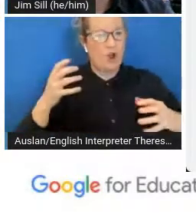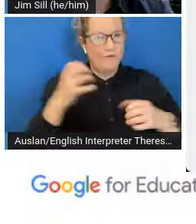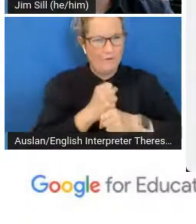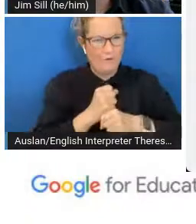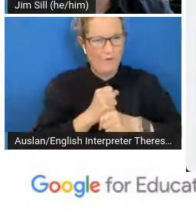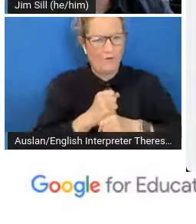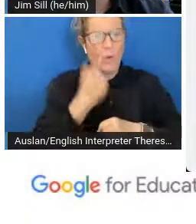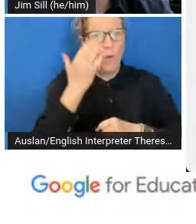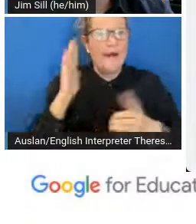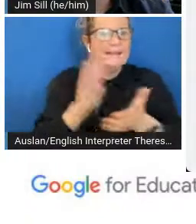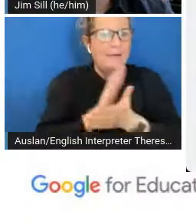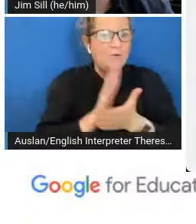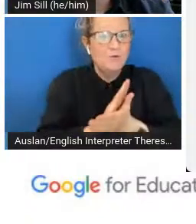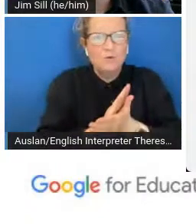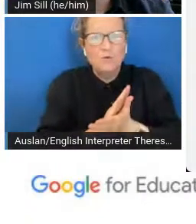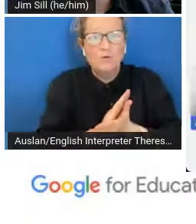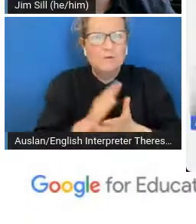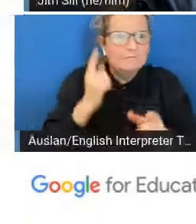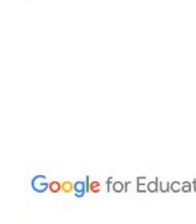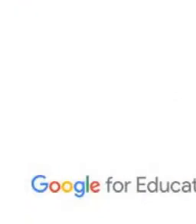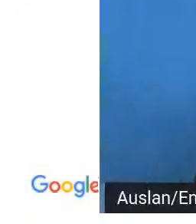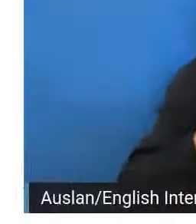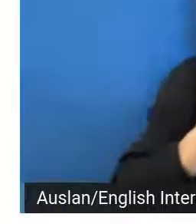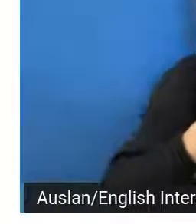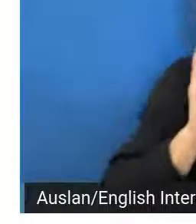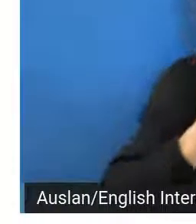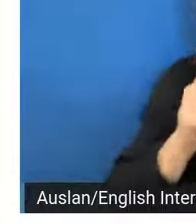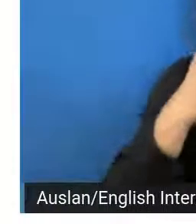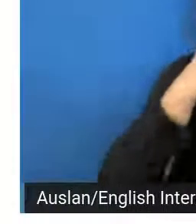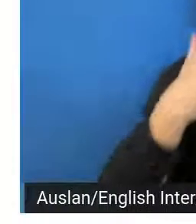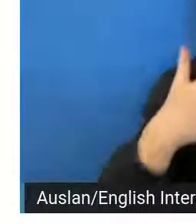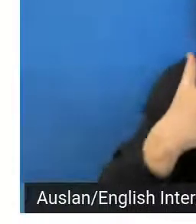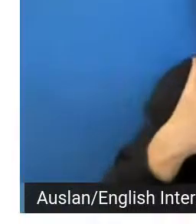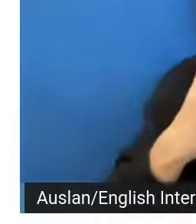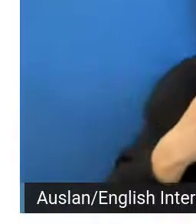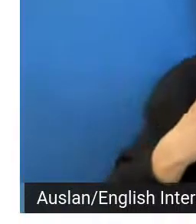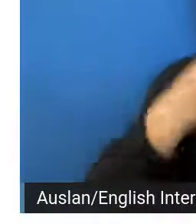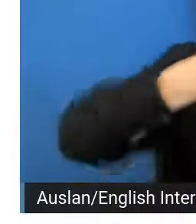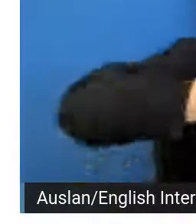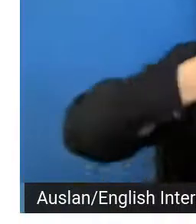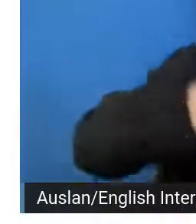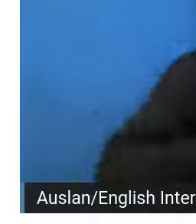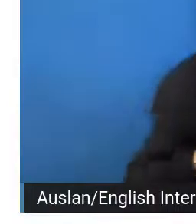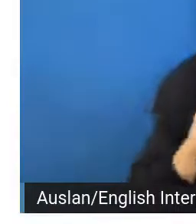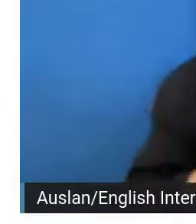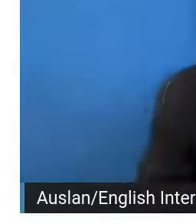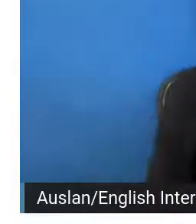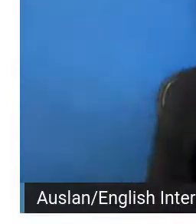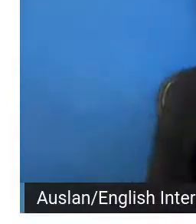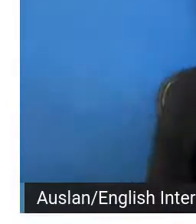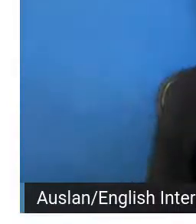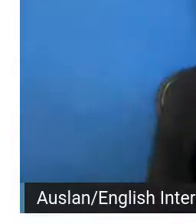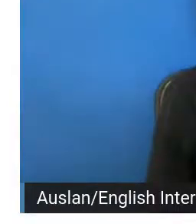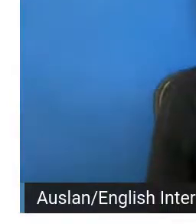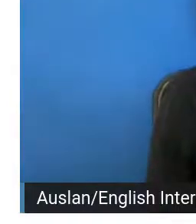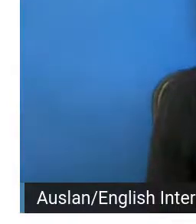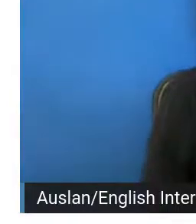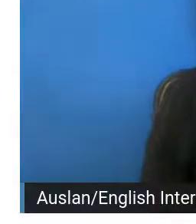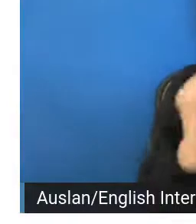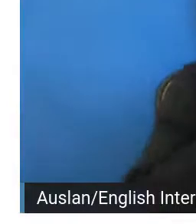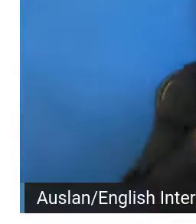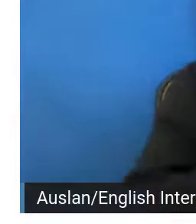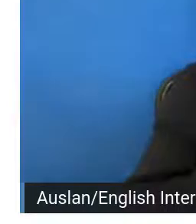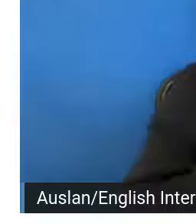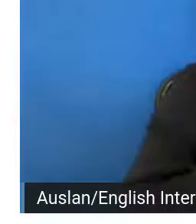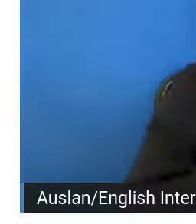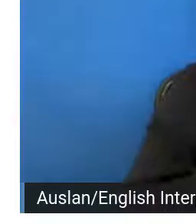kind of shows some of the basics for that. Oh, I love Google Sites.